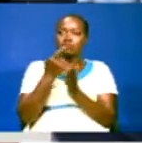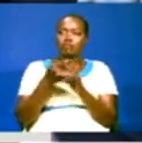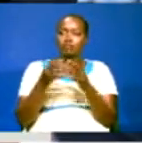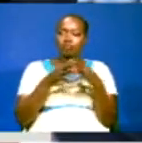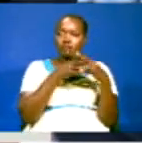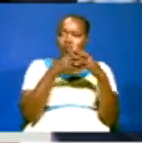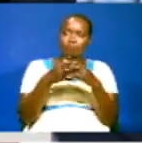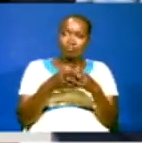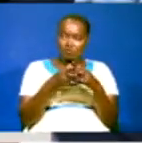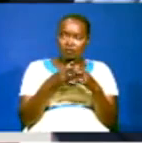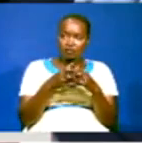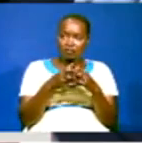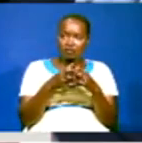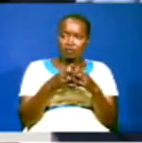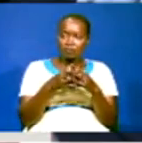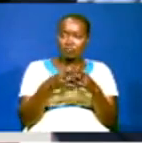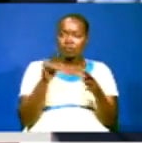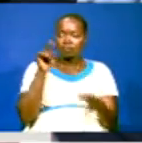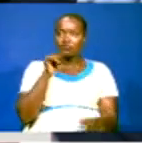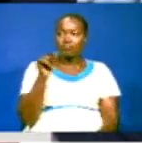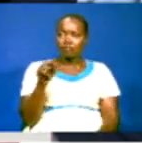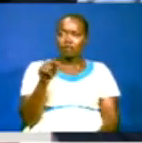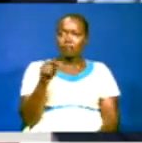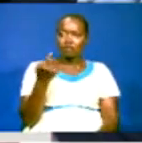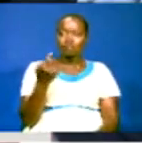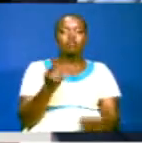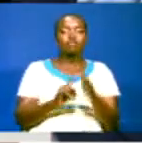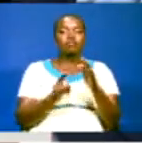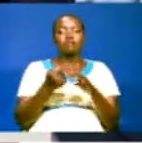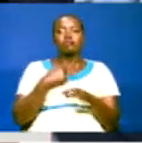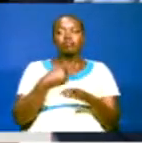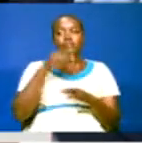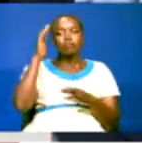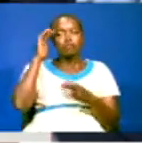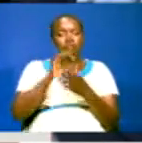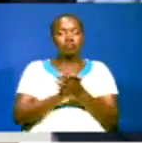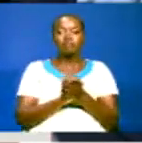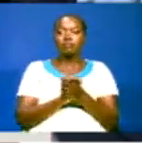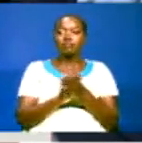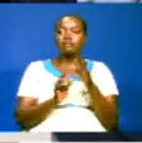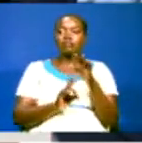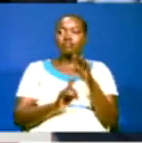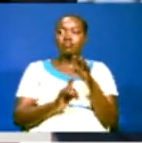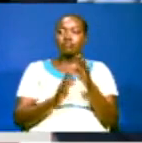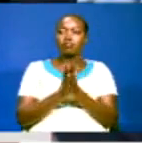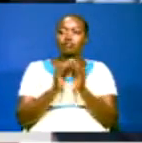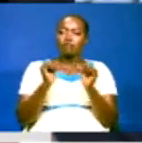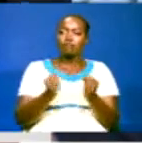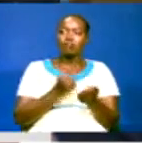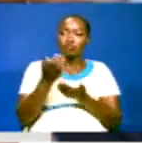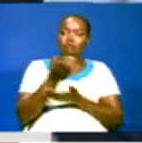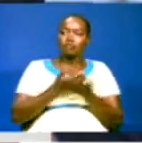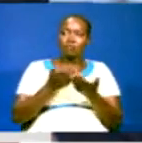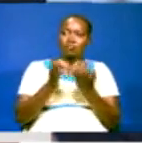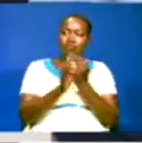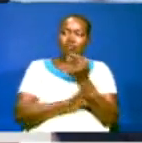from Jamaica. And therefore, this is one ministry. For me, I believe this is the ministry to rescue the economy of this